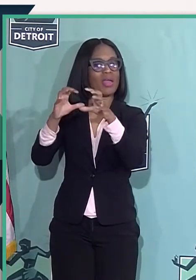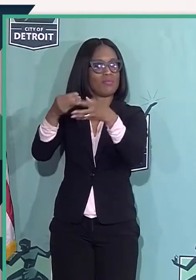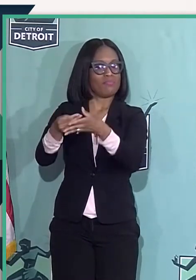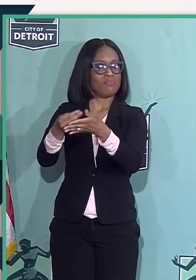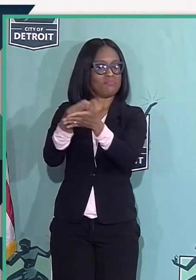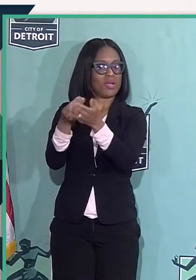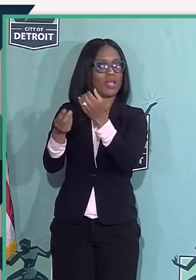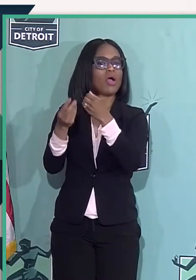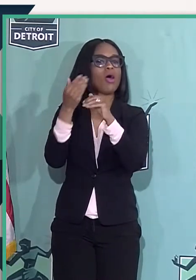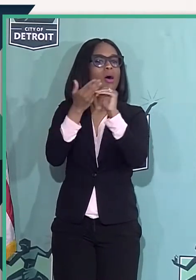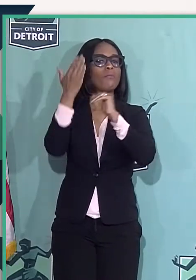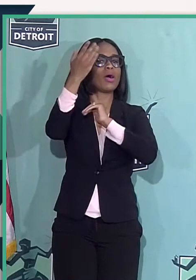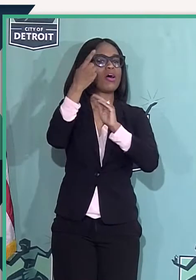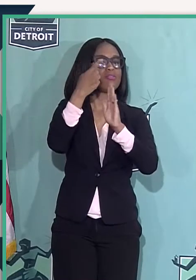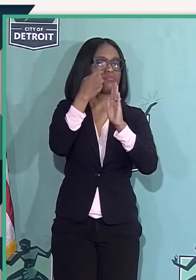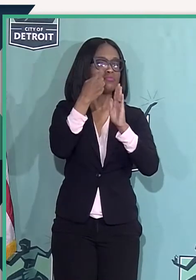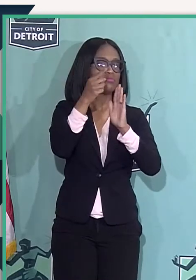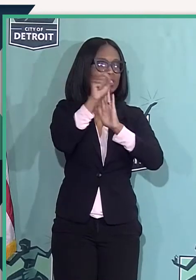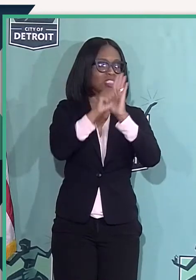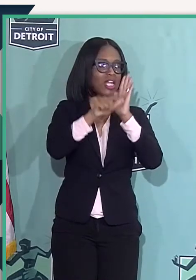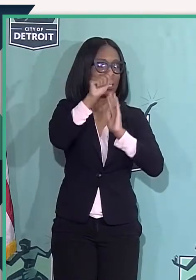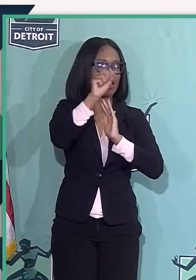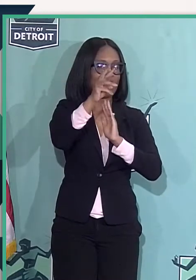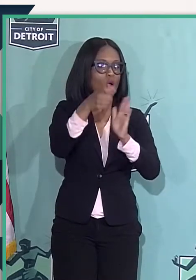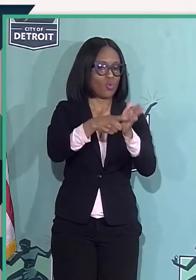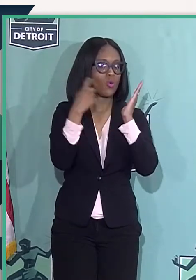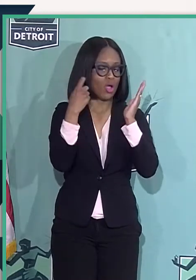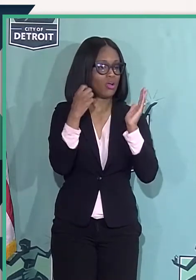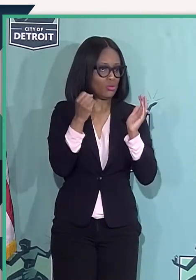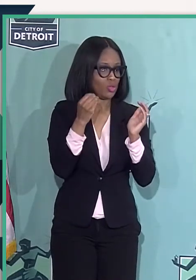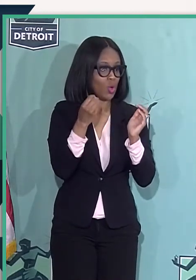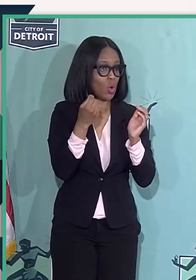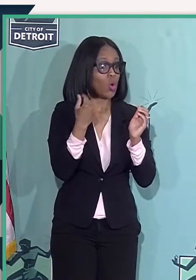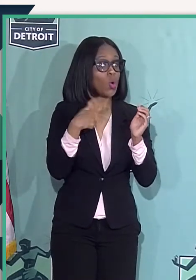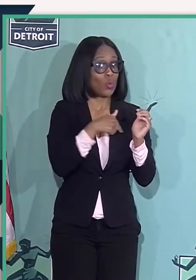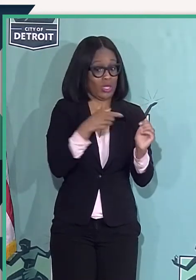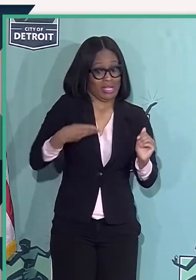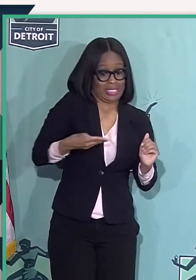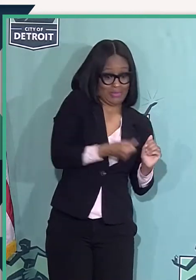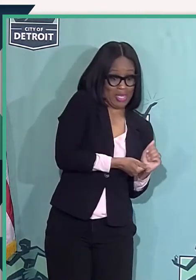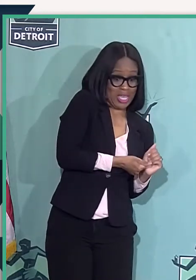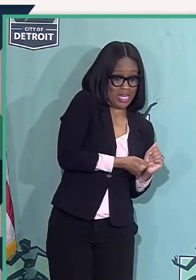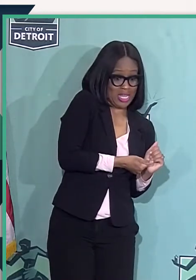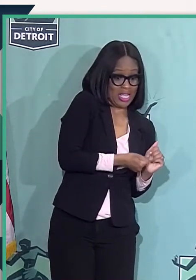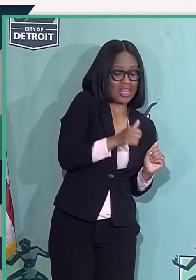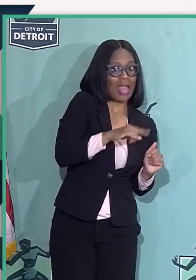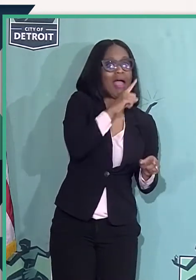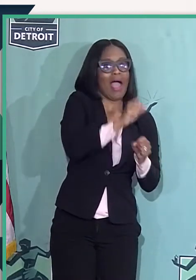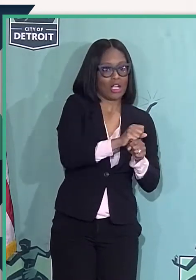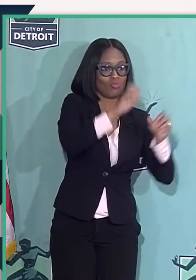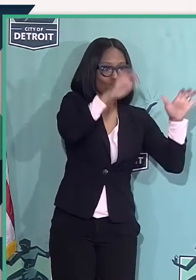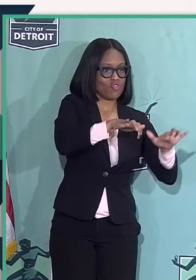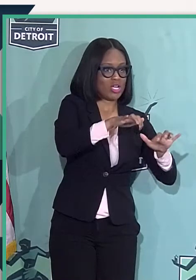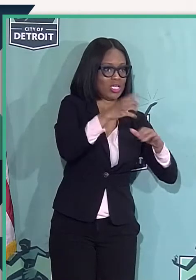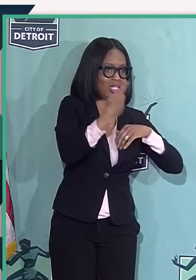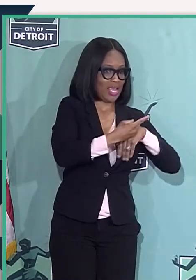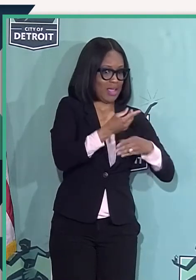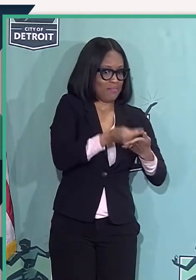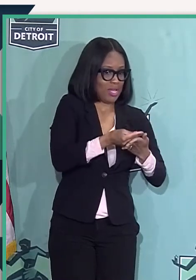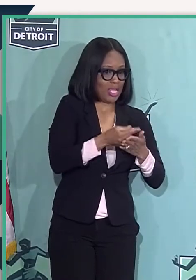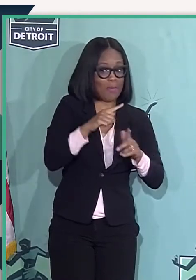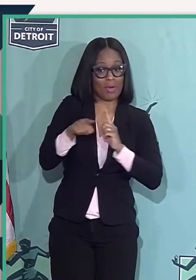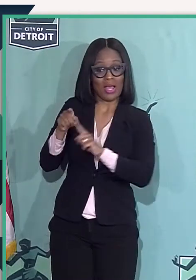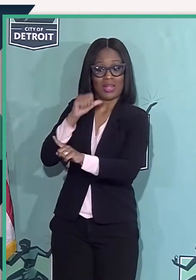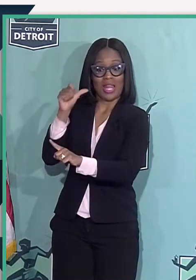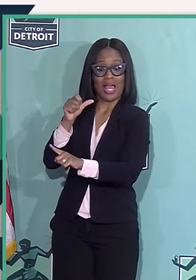the state law required in the bankruptcy legislation. So we are spending the extra rainy day funds. We are not